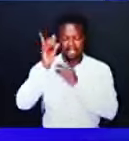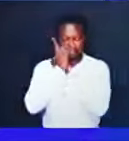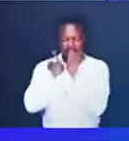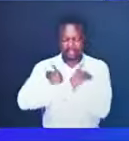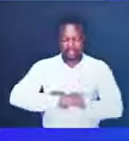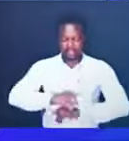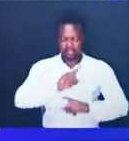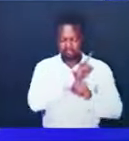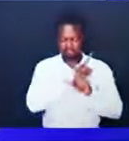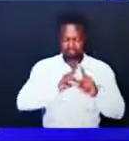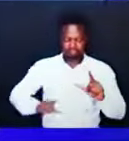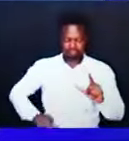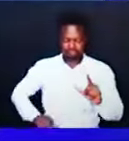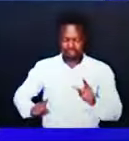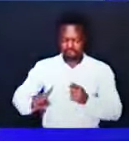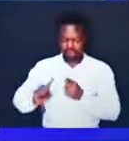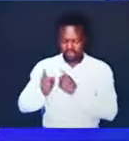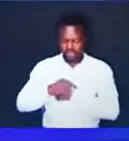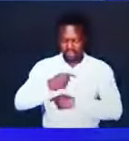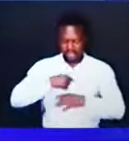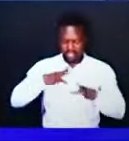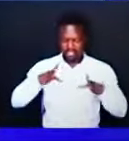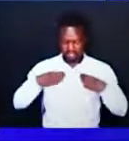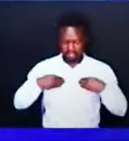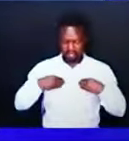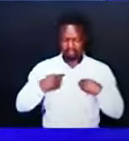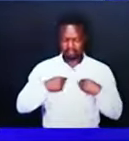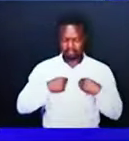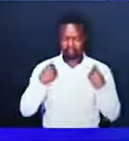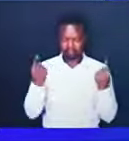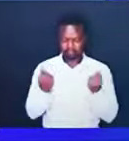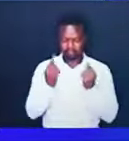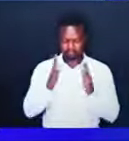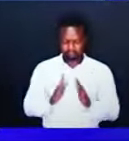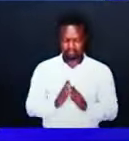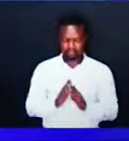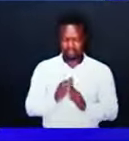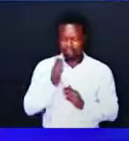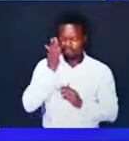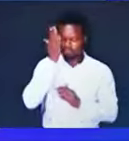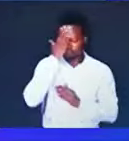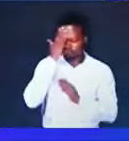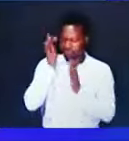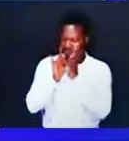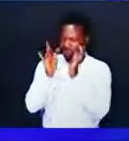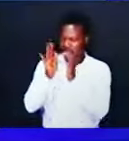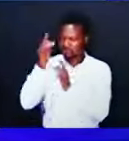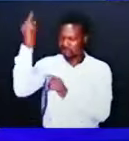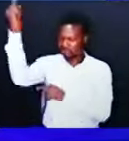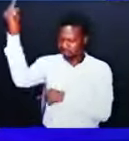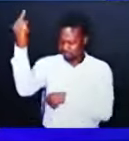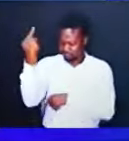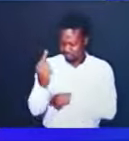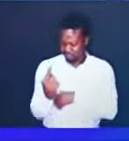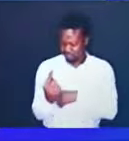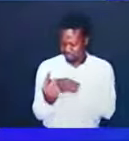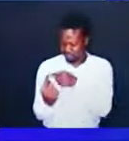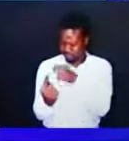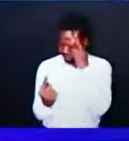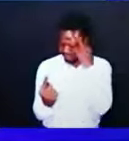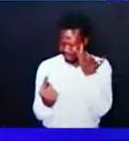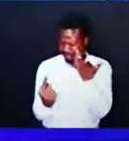Lord, today I acknowledge that I'm a sinner. I know that Jesus came to die for